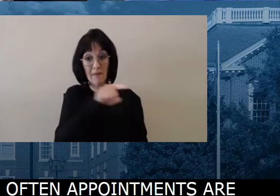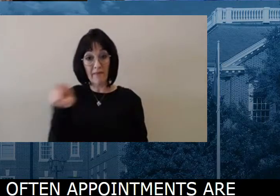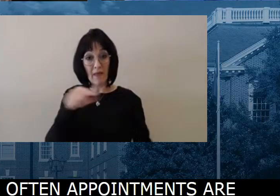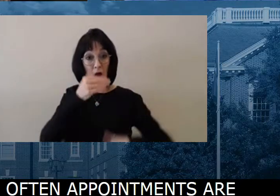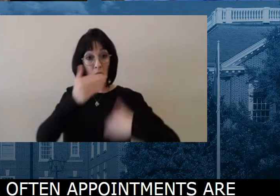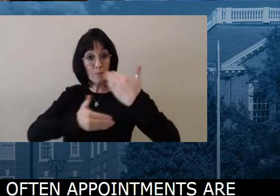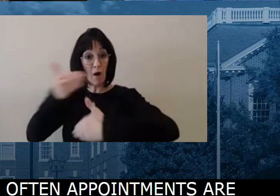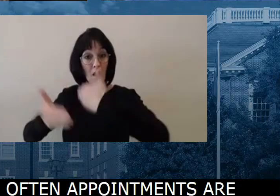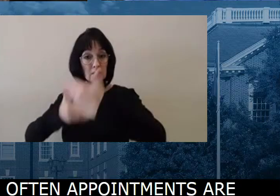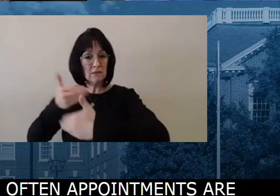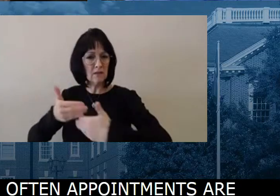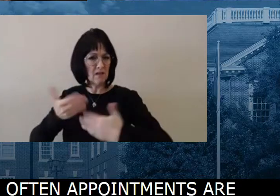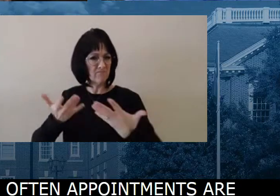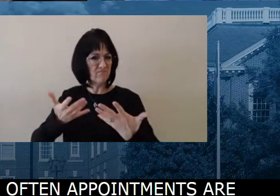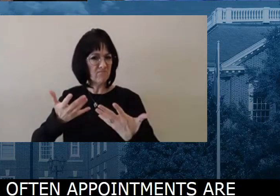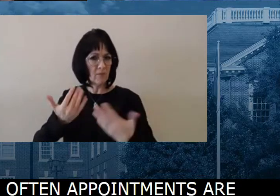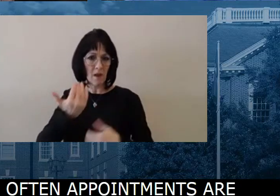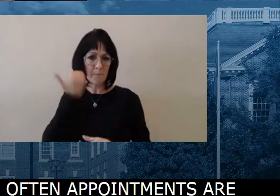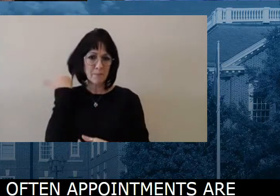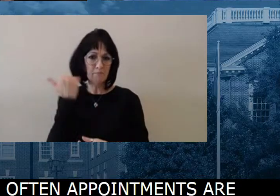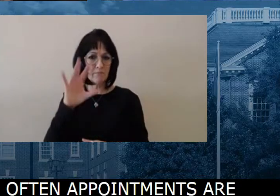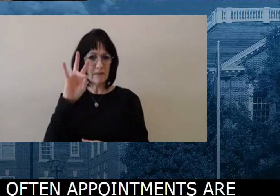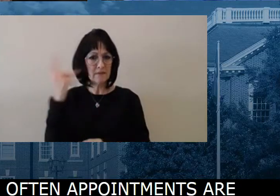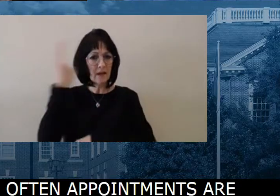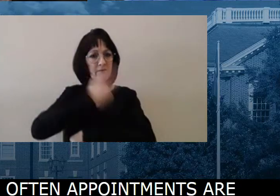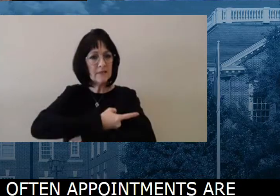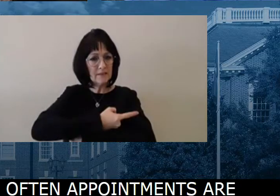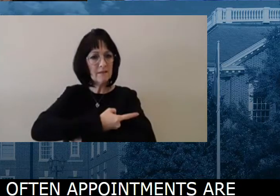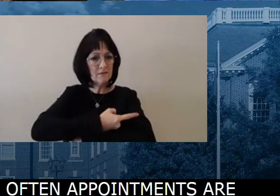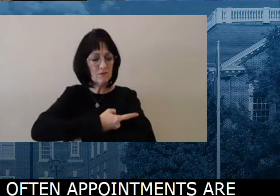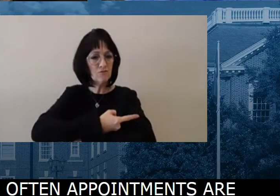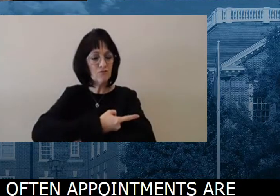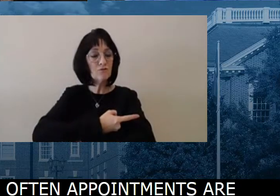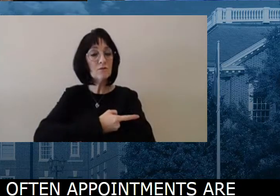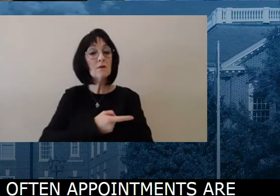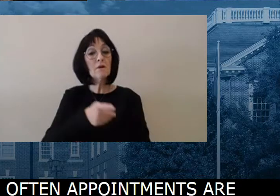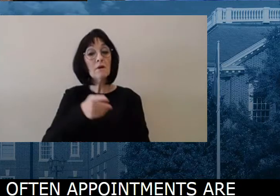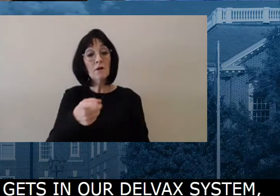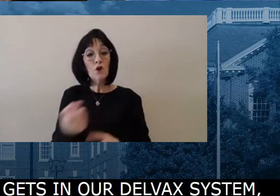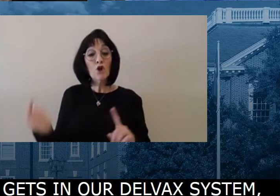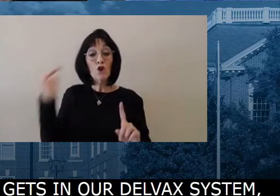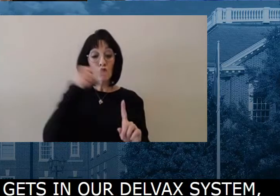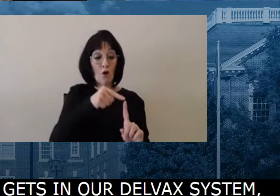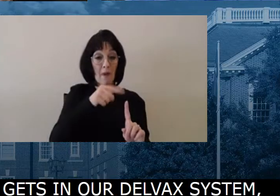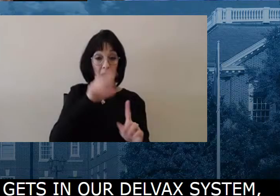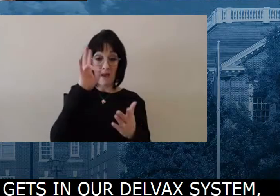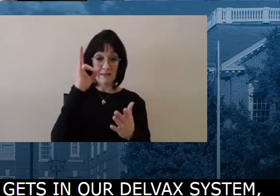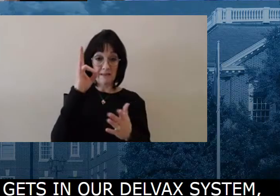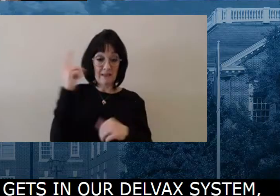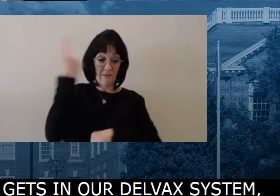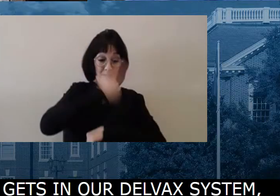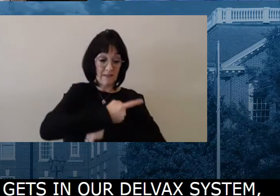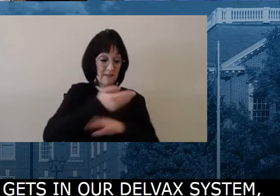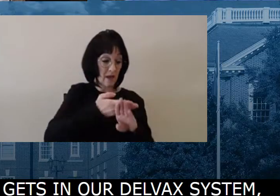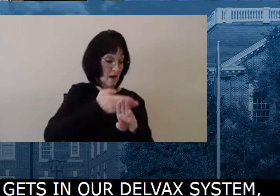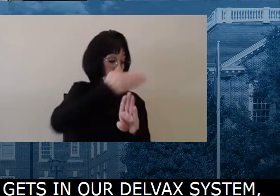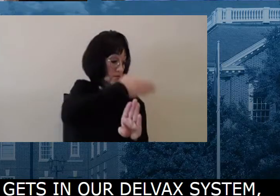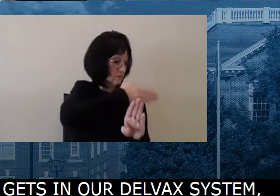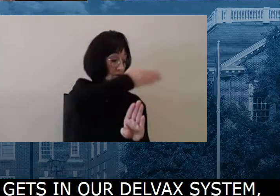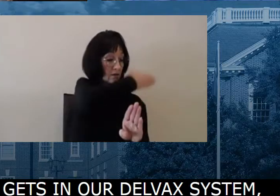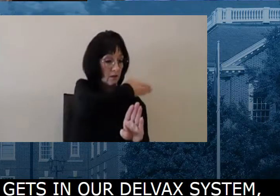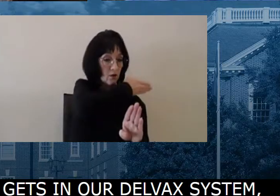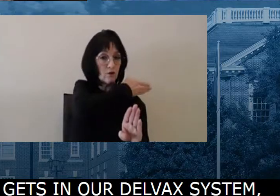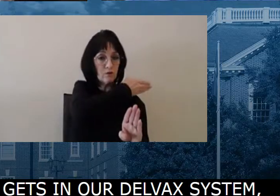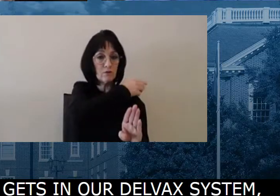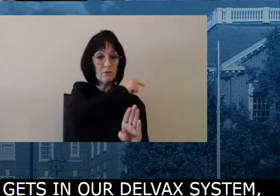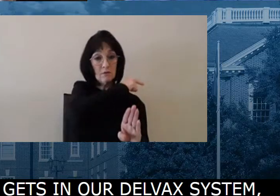we go backwards to see what we had 7 days ago, approximately 100% of